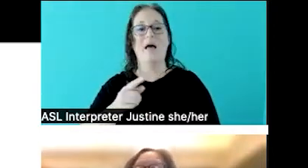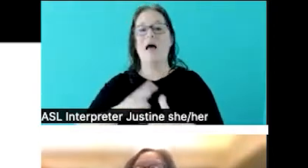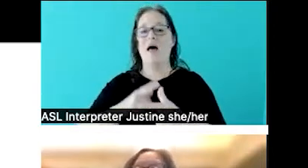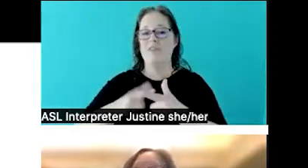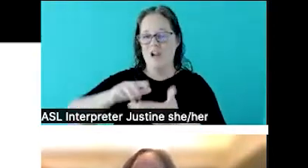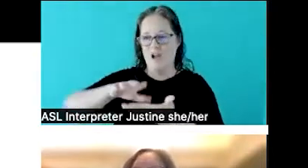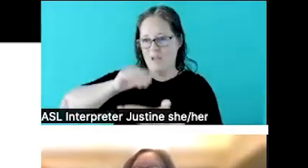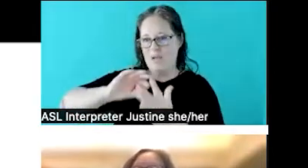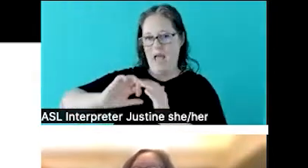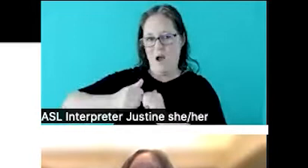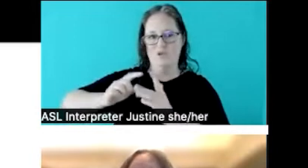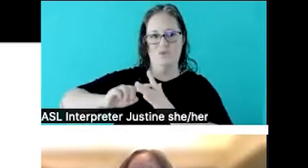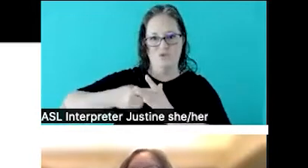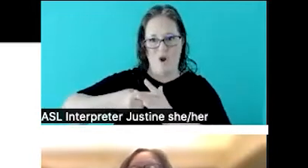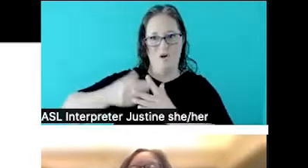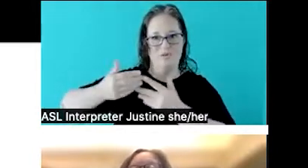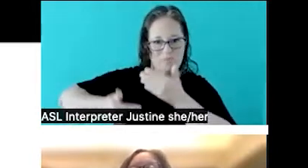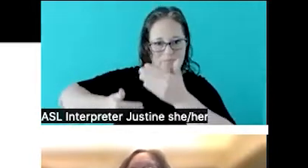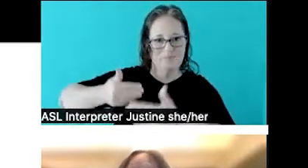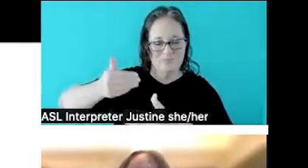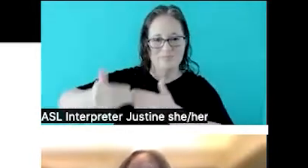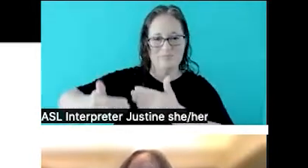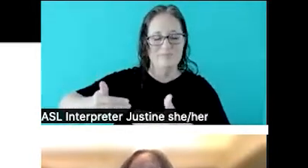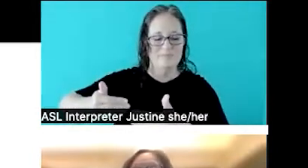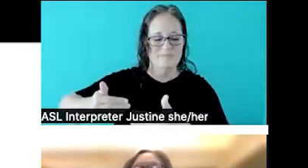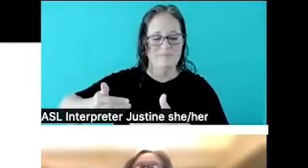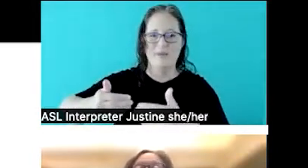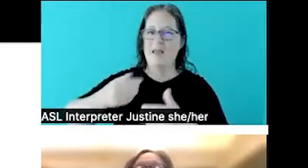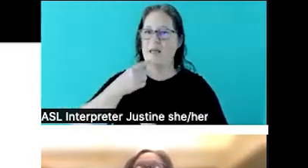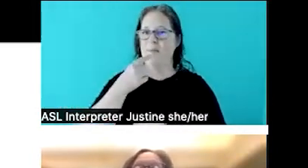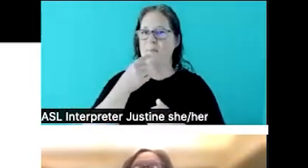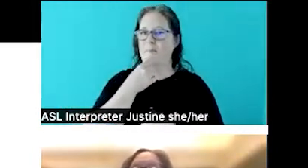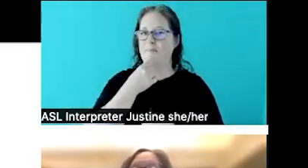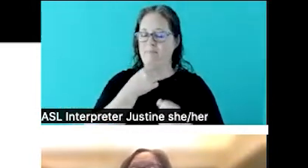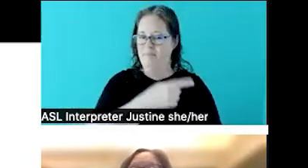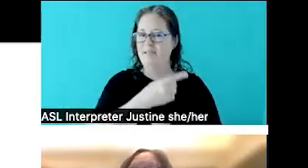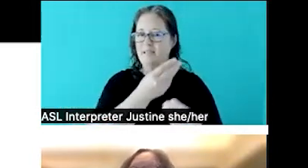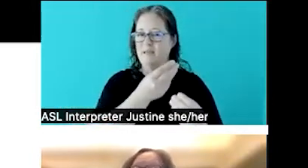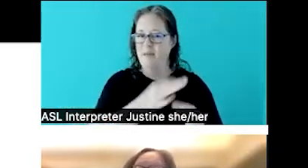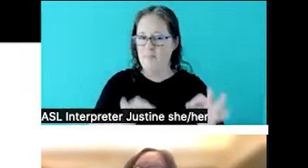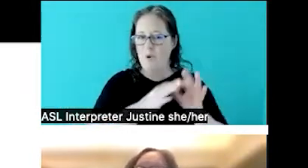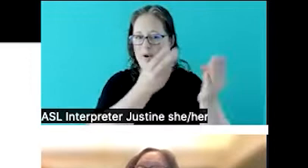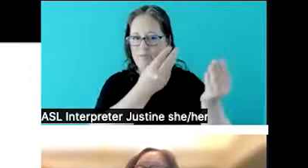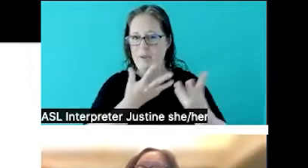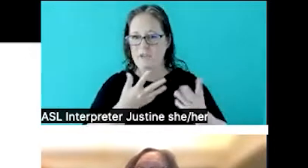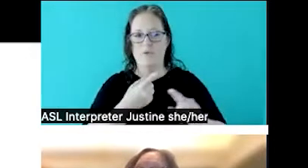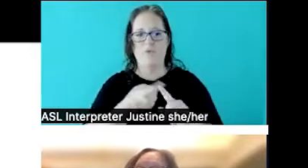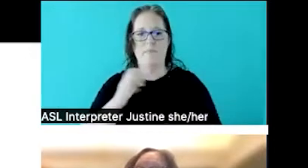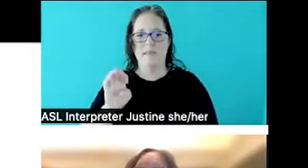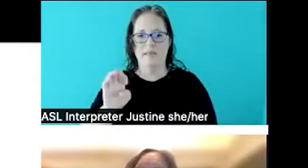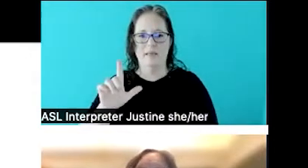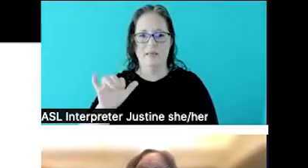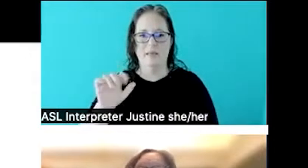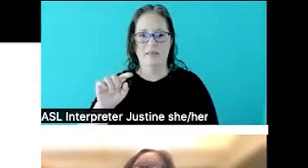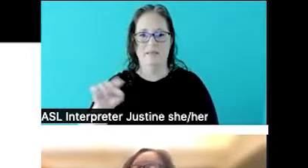And a lot of this very important information came from Elizabeth. First, you have to identify